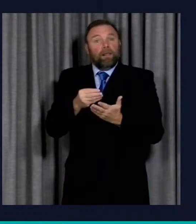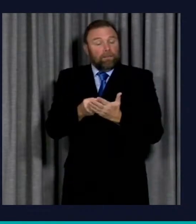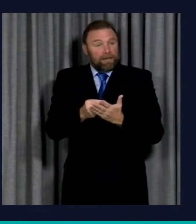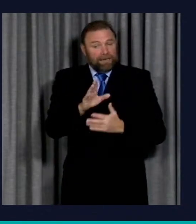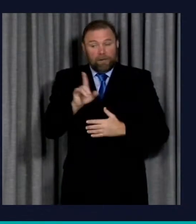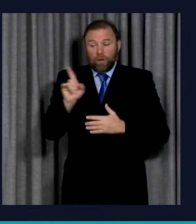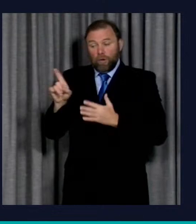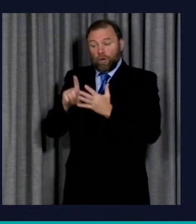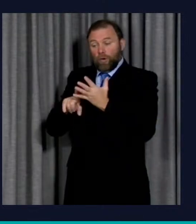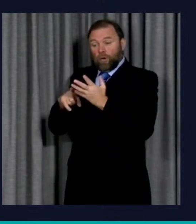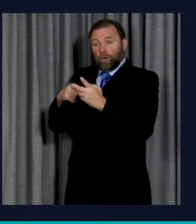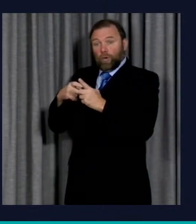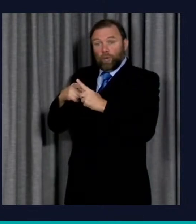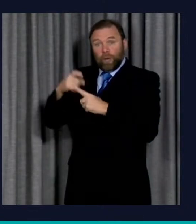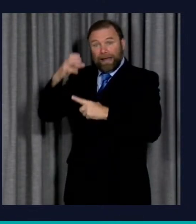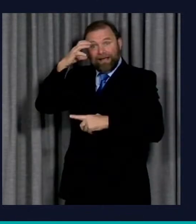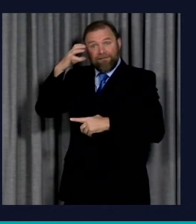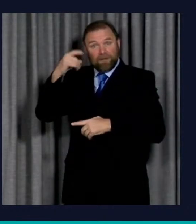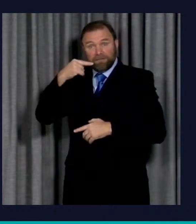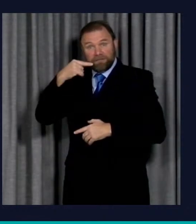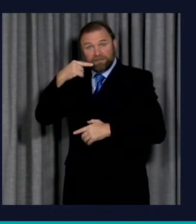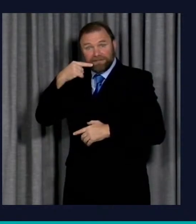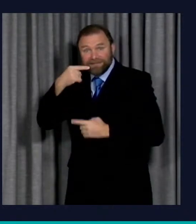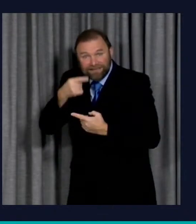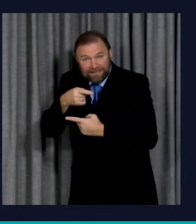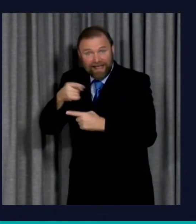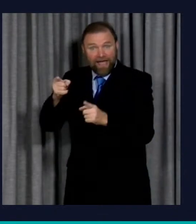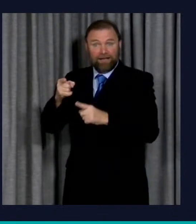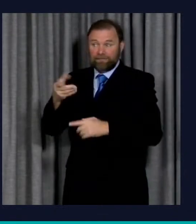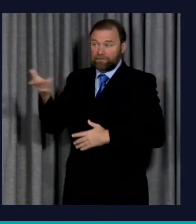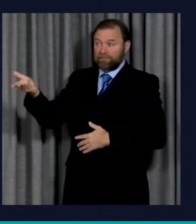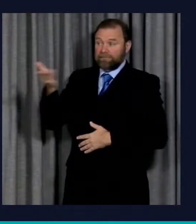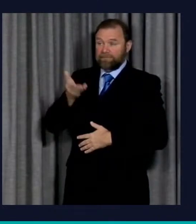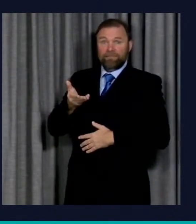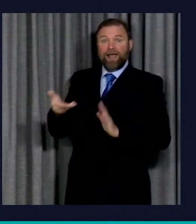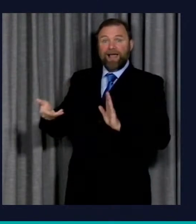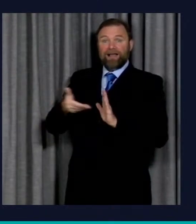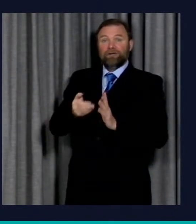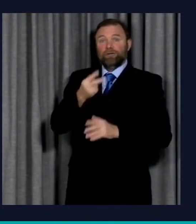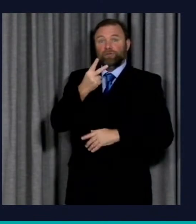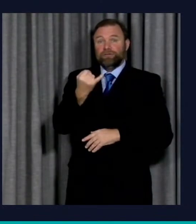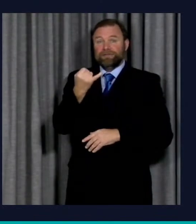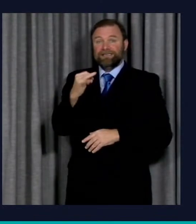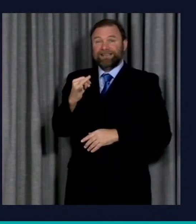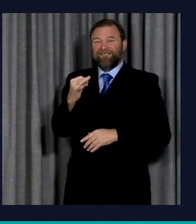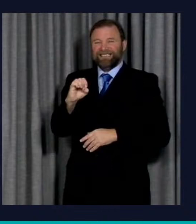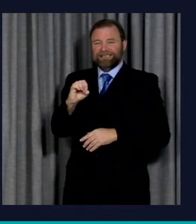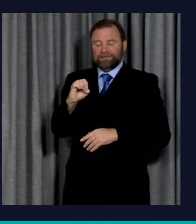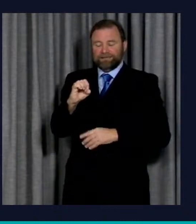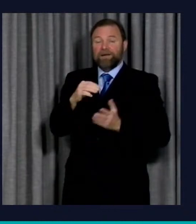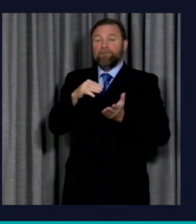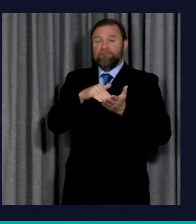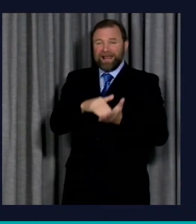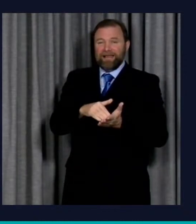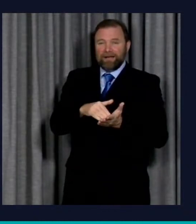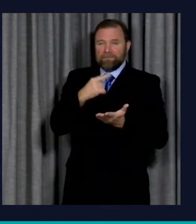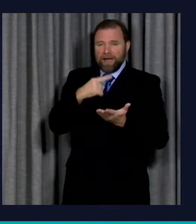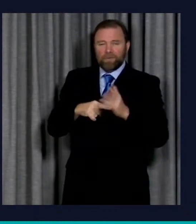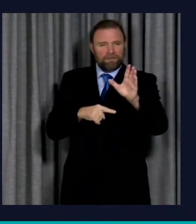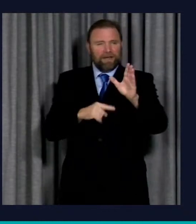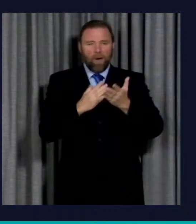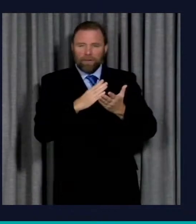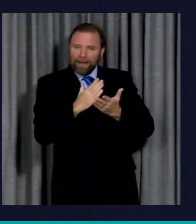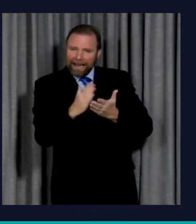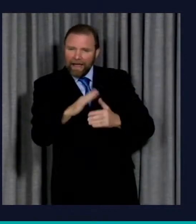UK government says that they have given us an extra £270 million. I want to be clear that